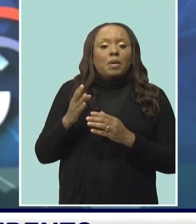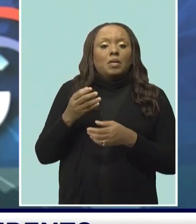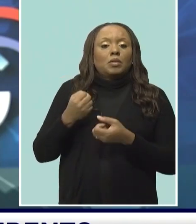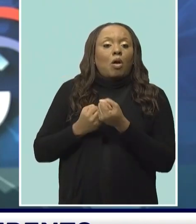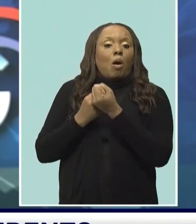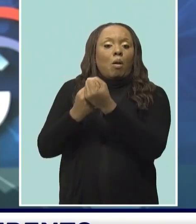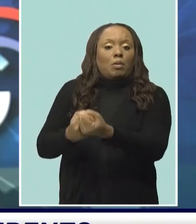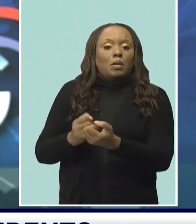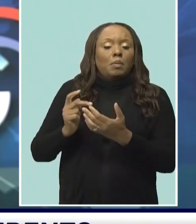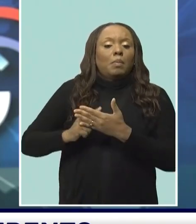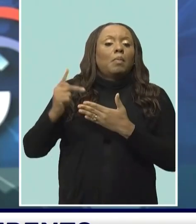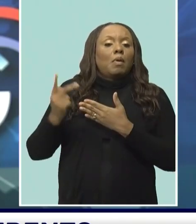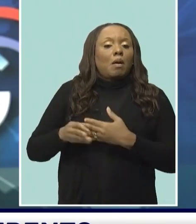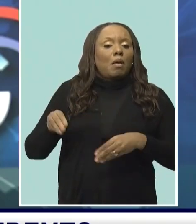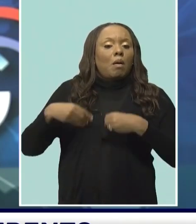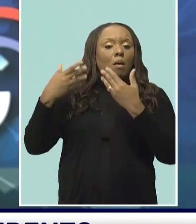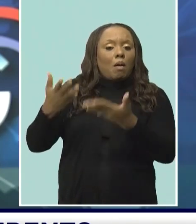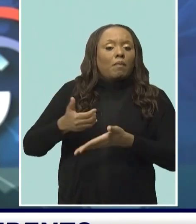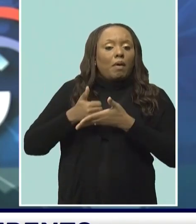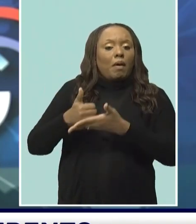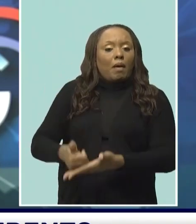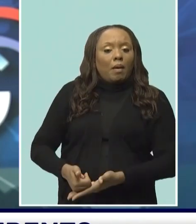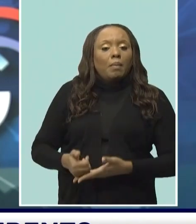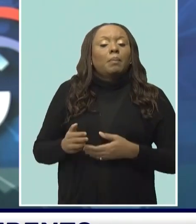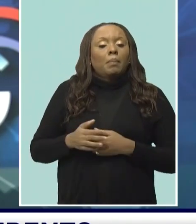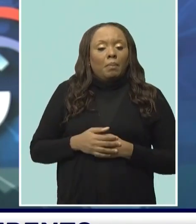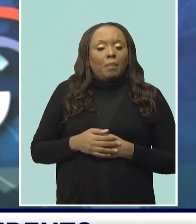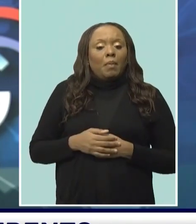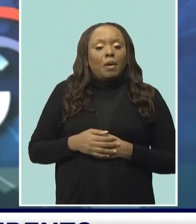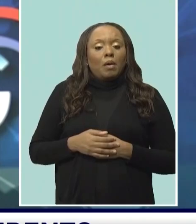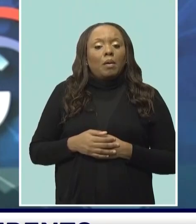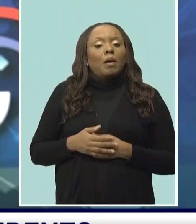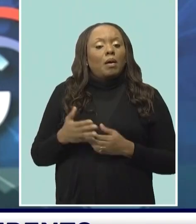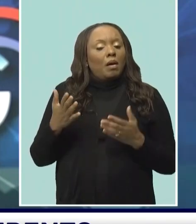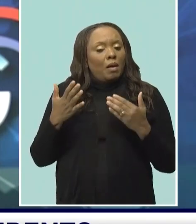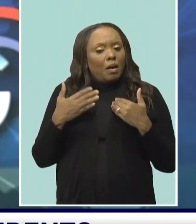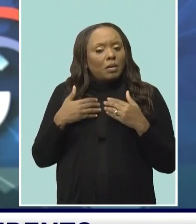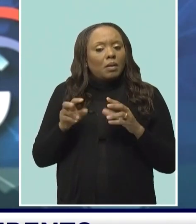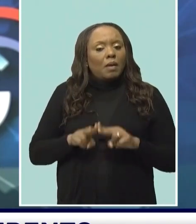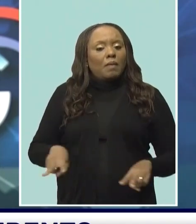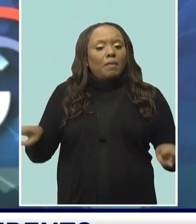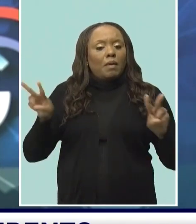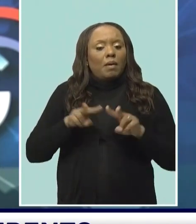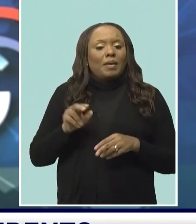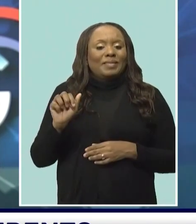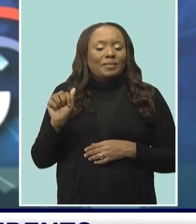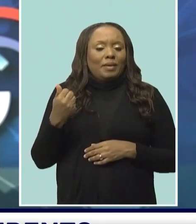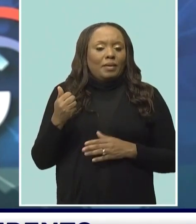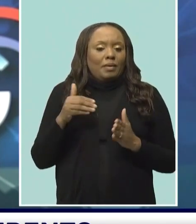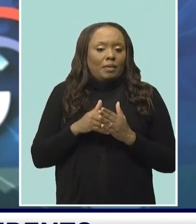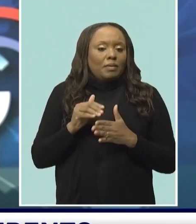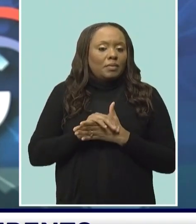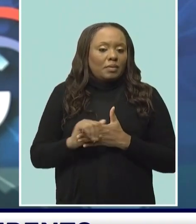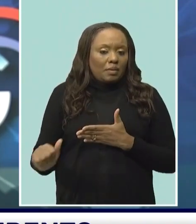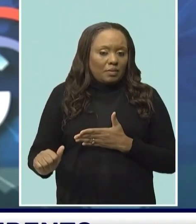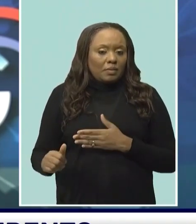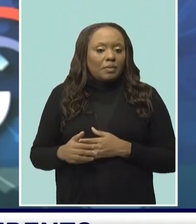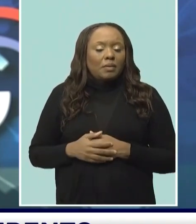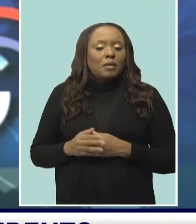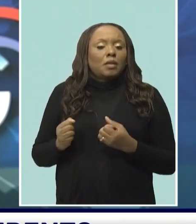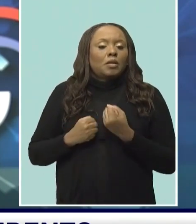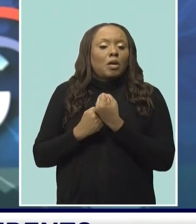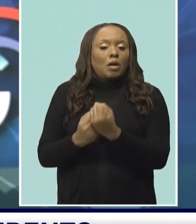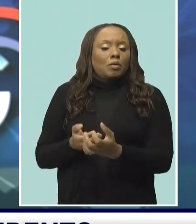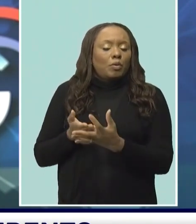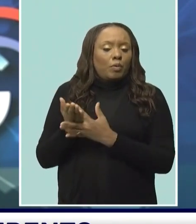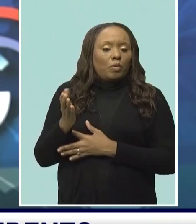Barbadian nationals, was the brainchild of former chairman of the association, Mr. Sunil Chatrani. With a value of $10,000,